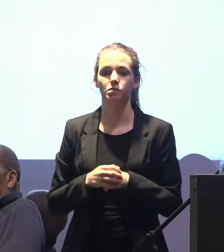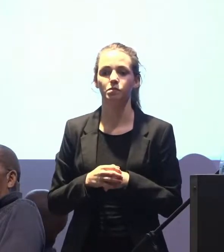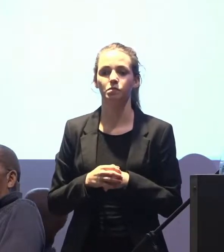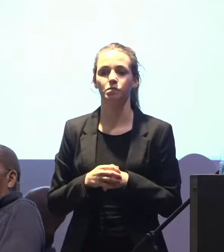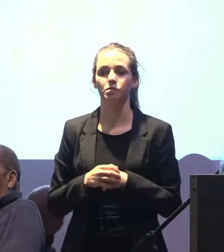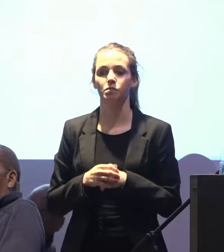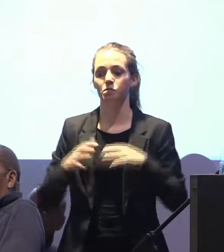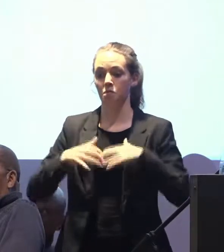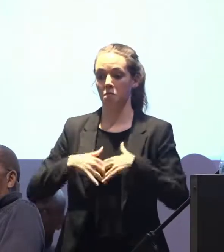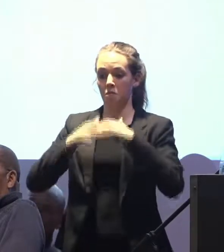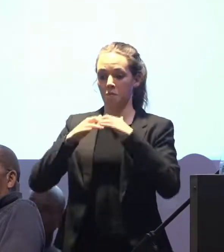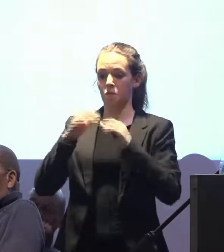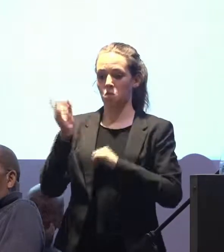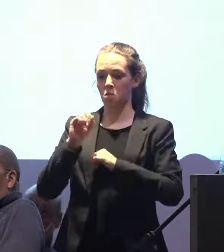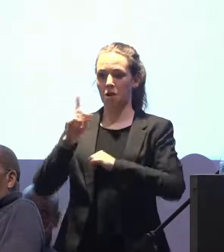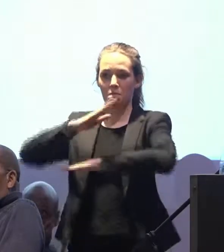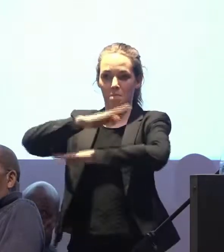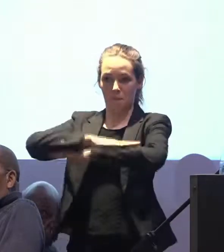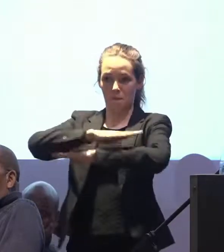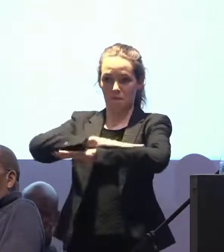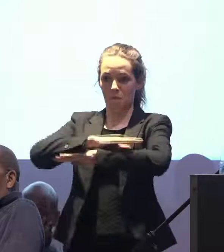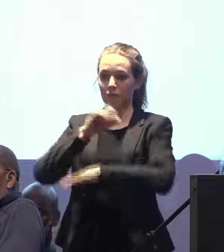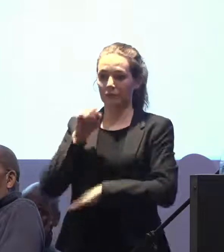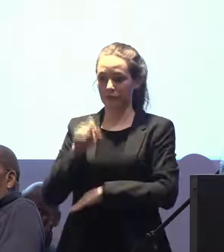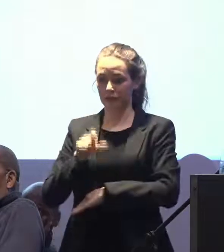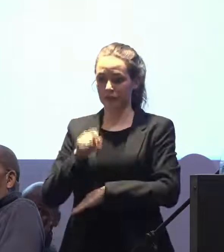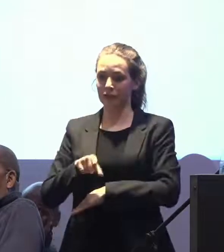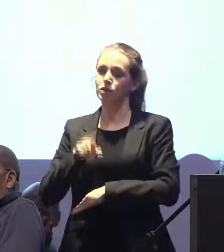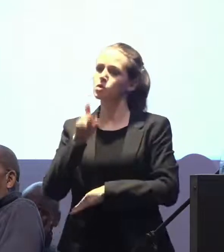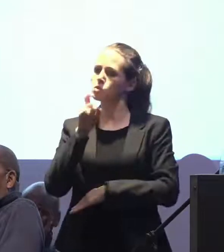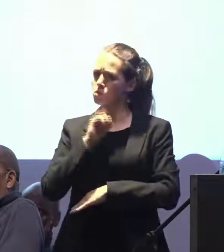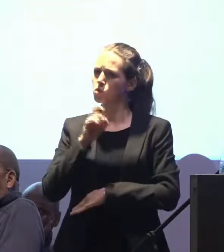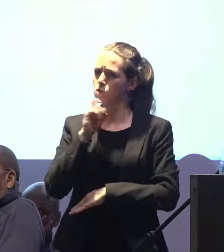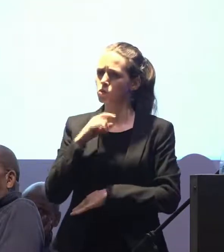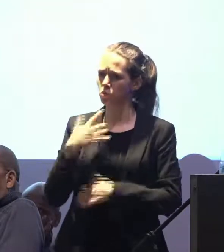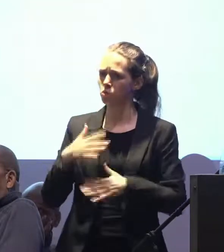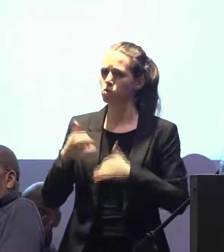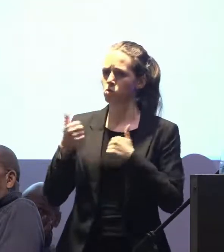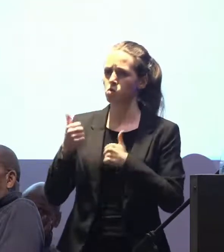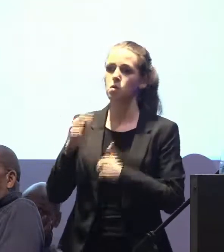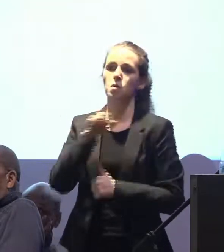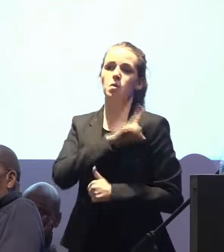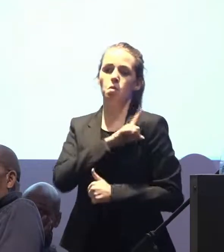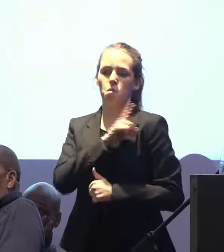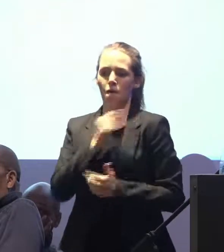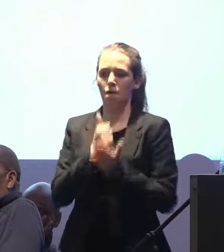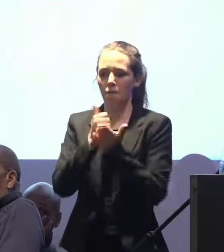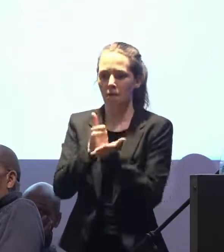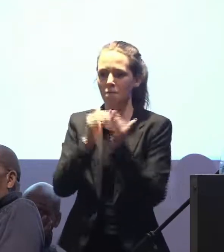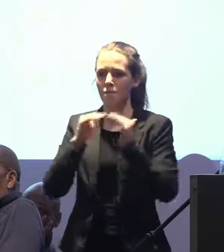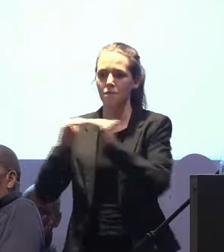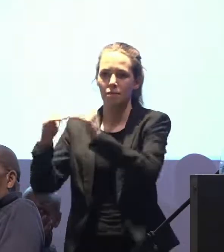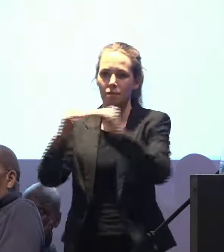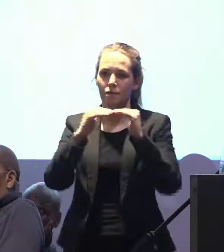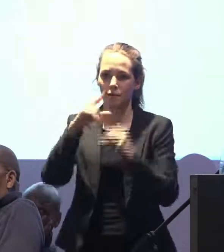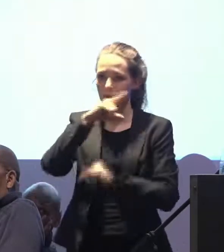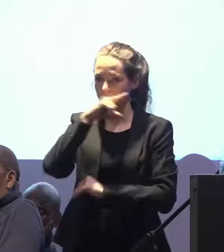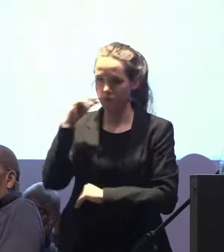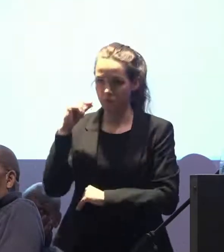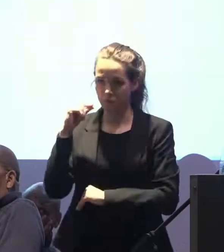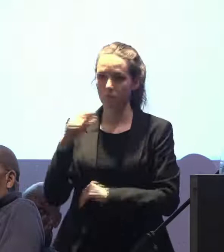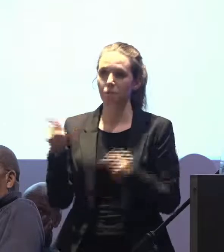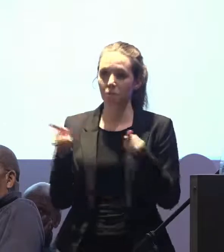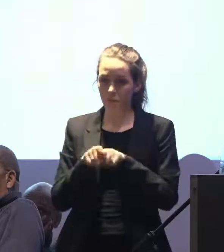is a platform which is very useful for the purpose of standardization of names and also for